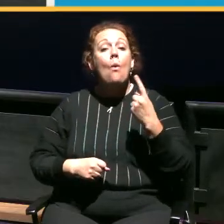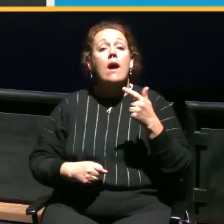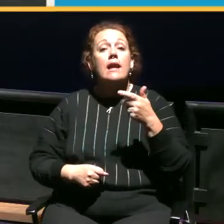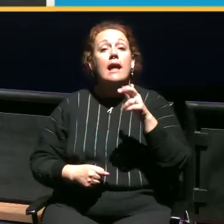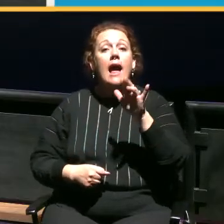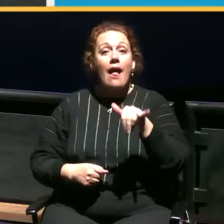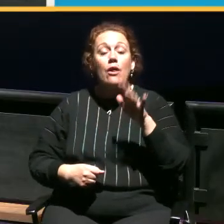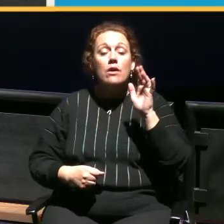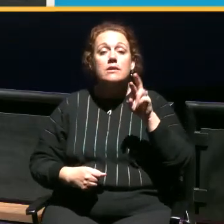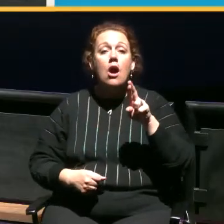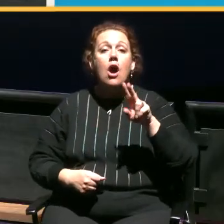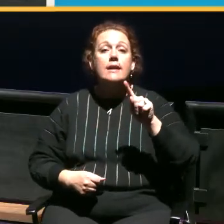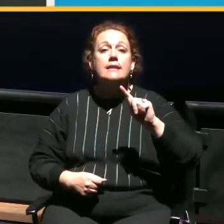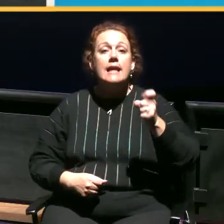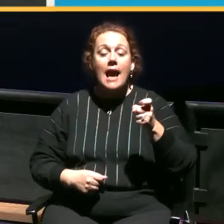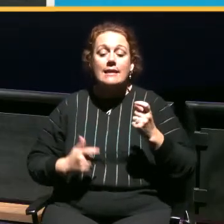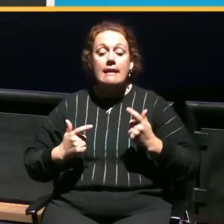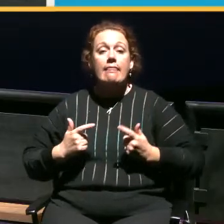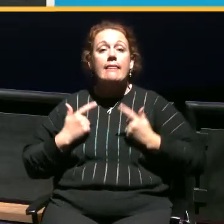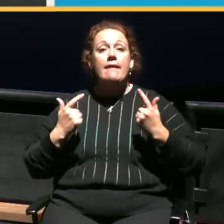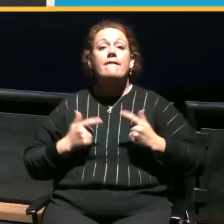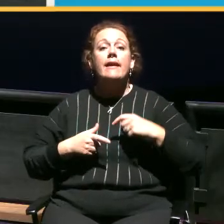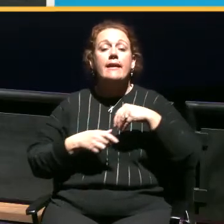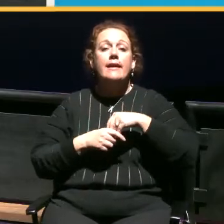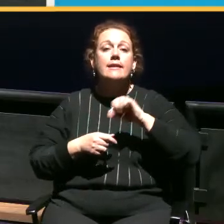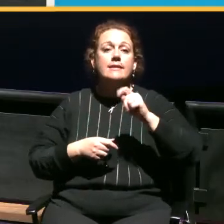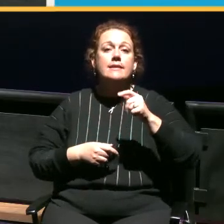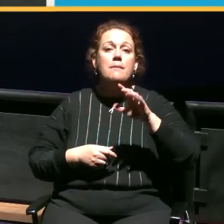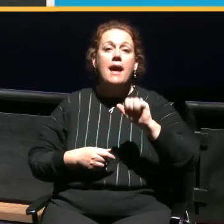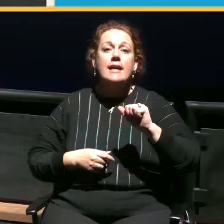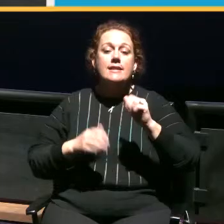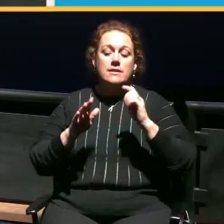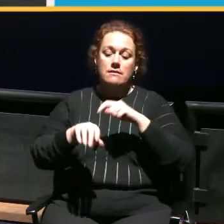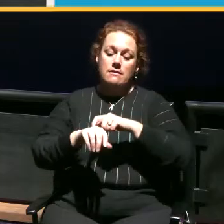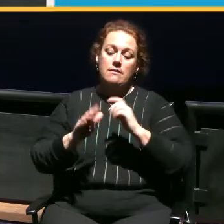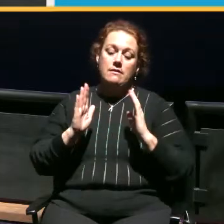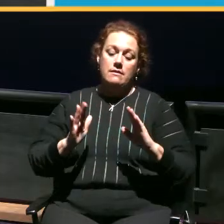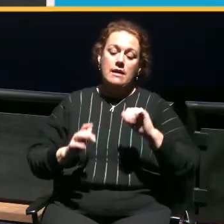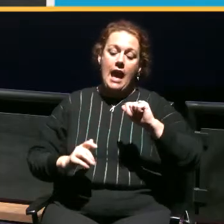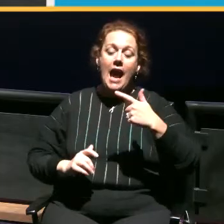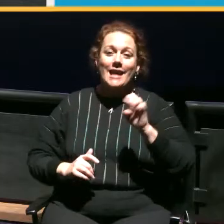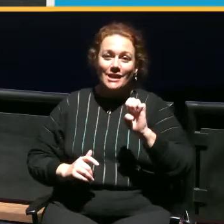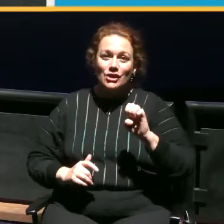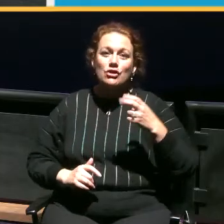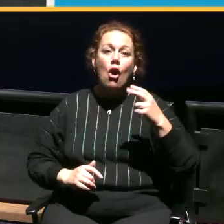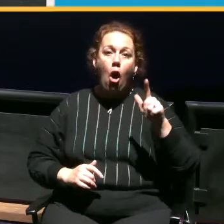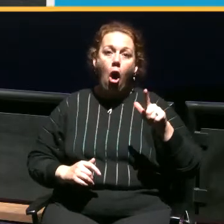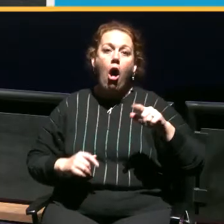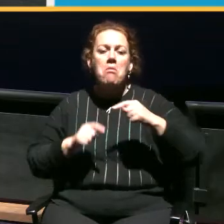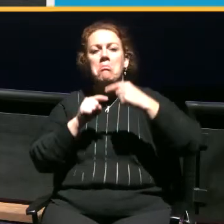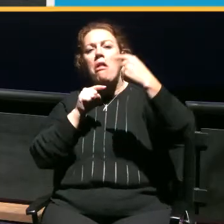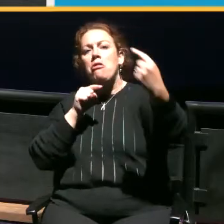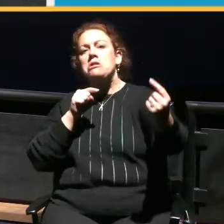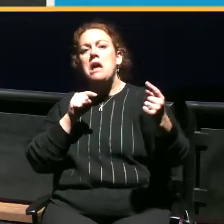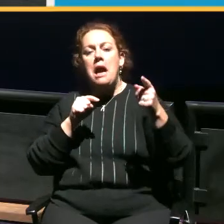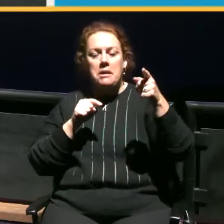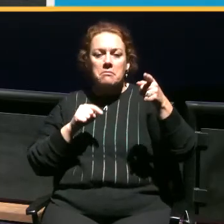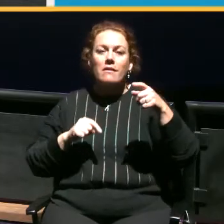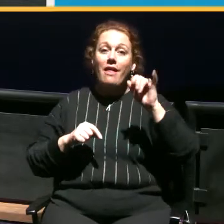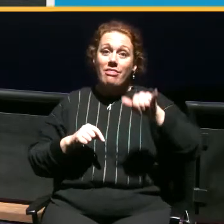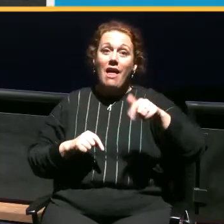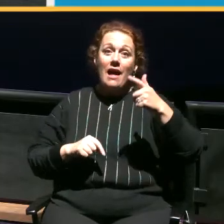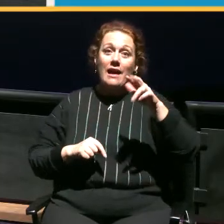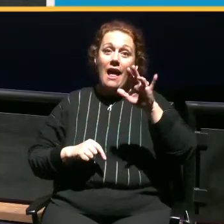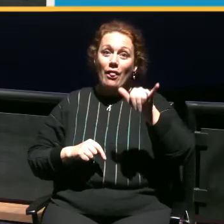the RTX Living in the Space Age Hall, which is on the other side of this theater. Anchoring that